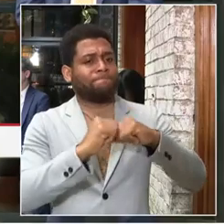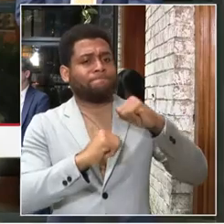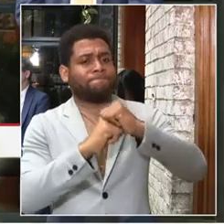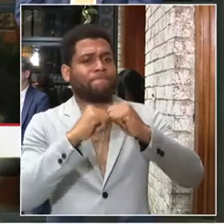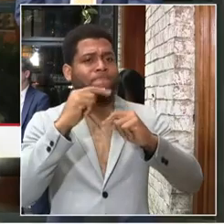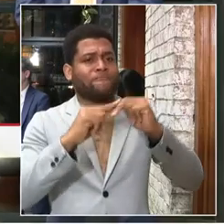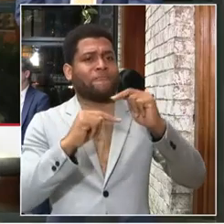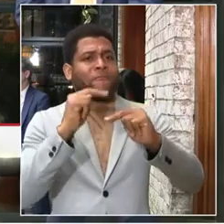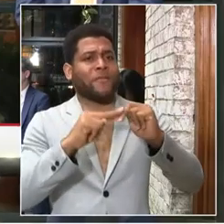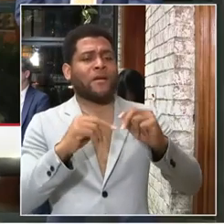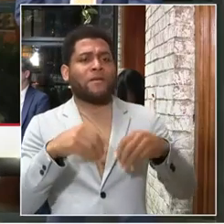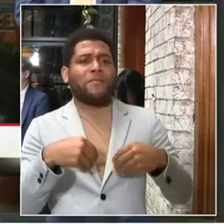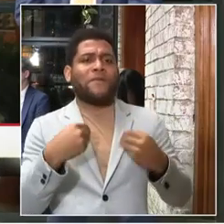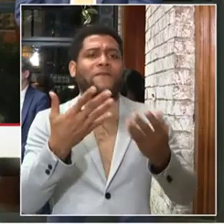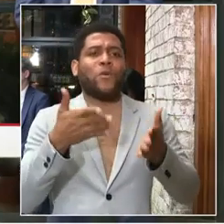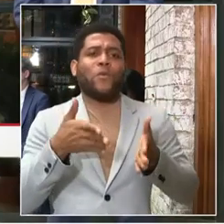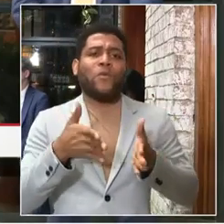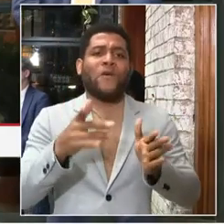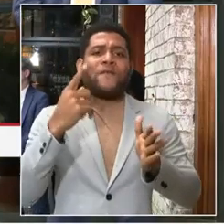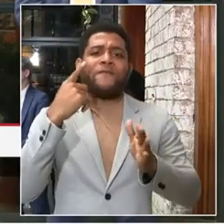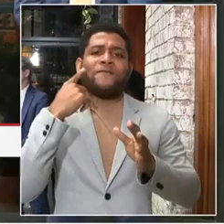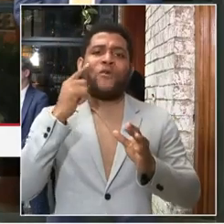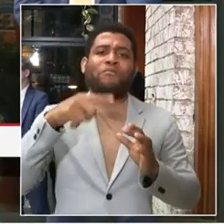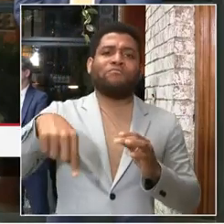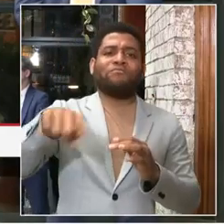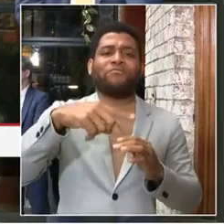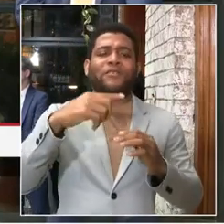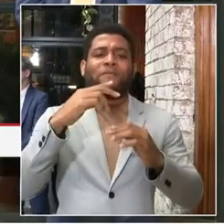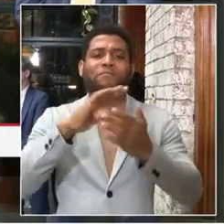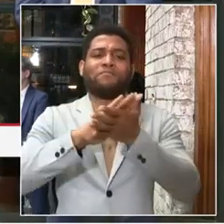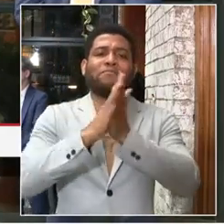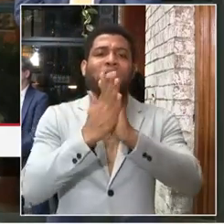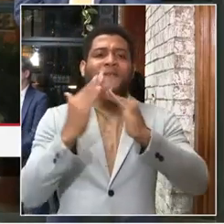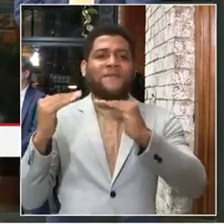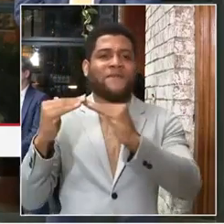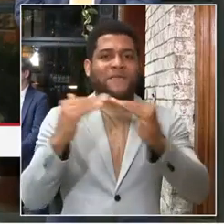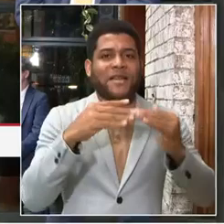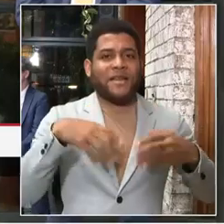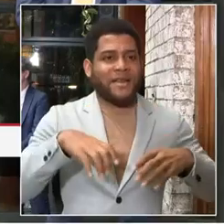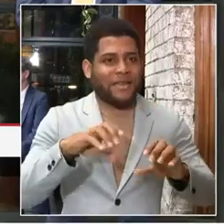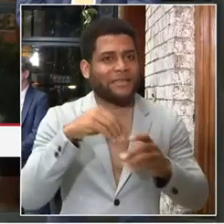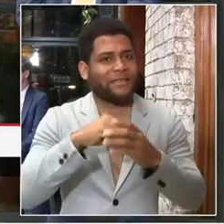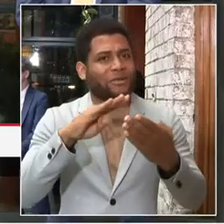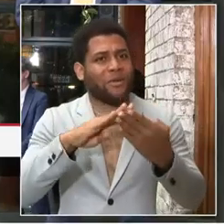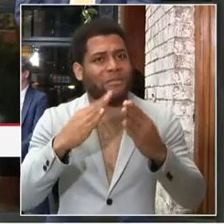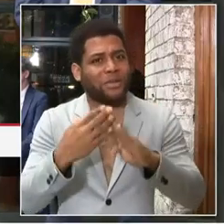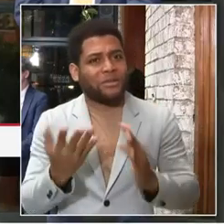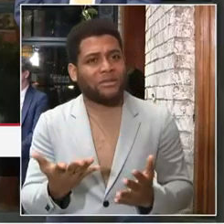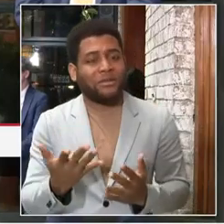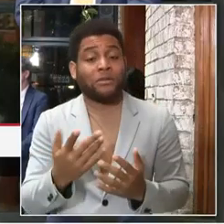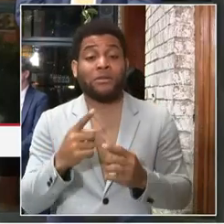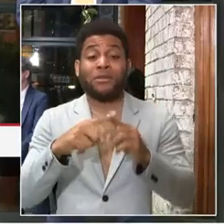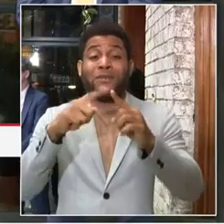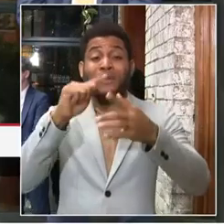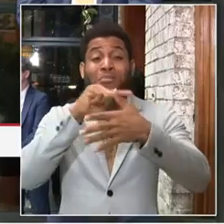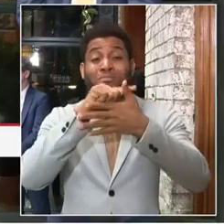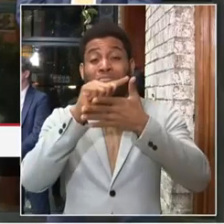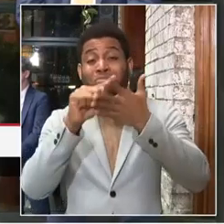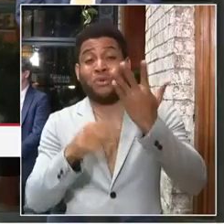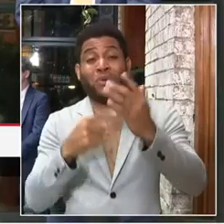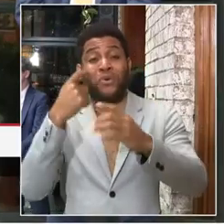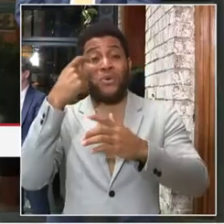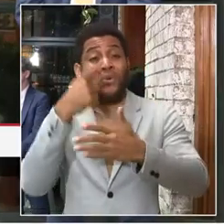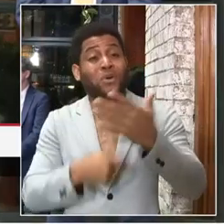and building a fair shot for them in our city. But all of those things that I just mentioned cost money. And